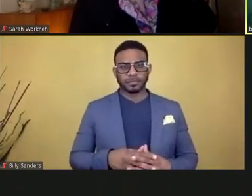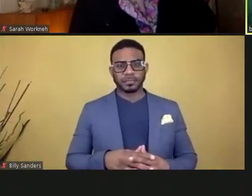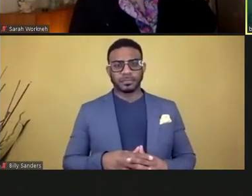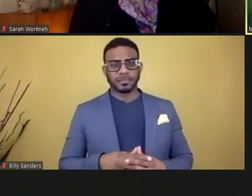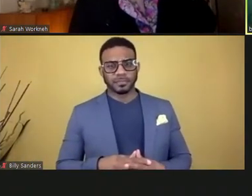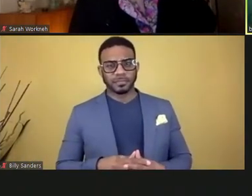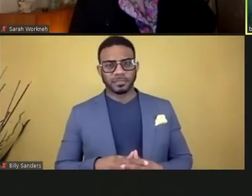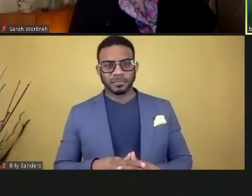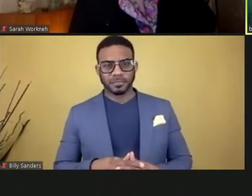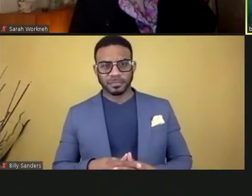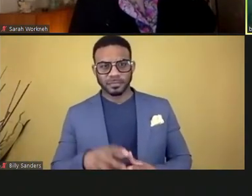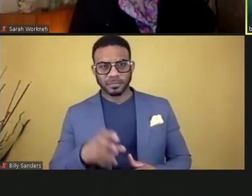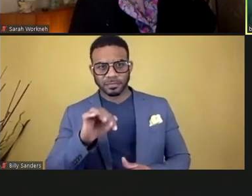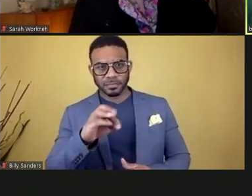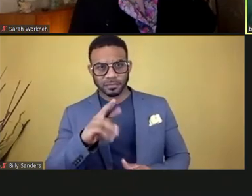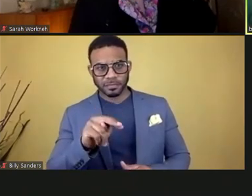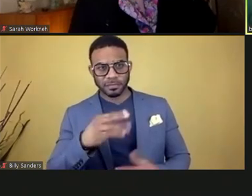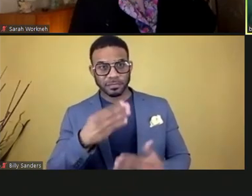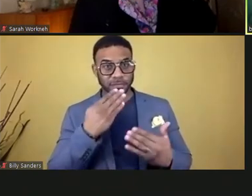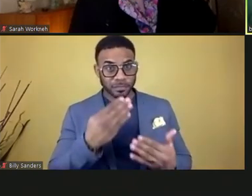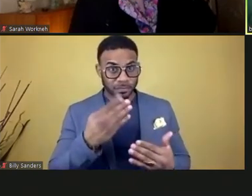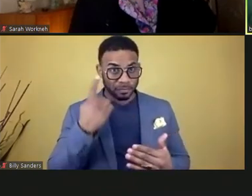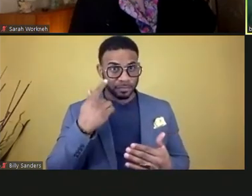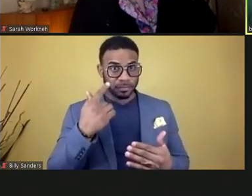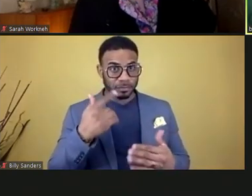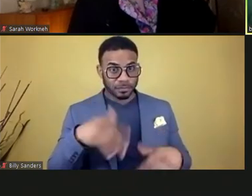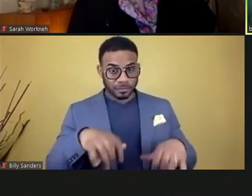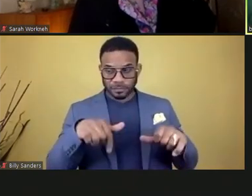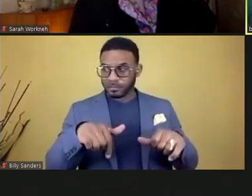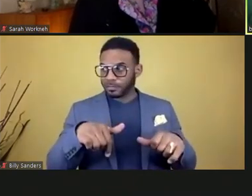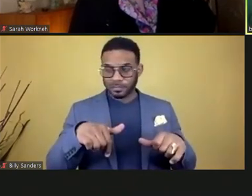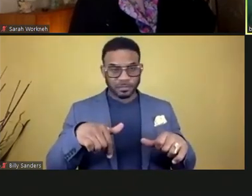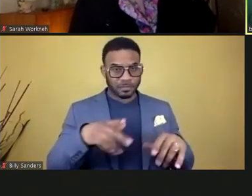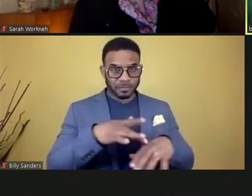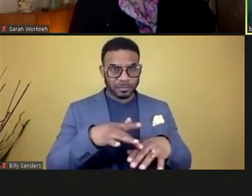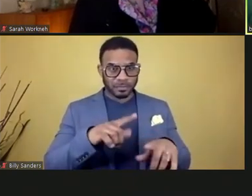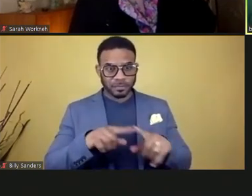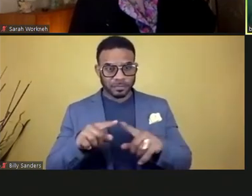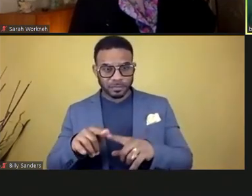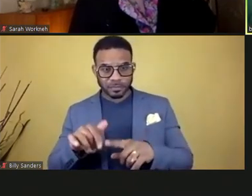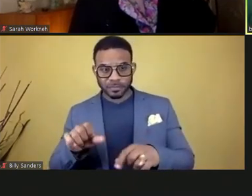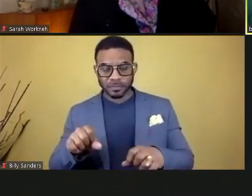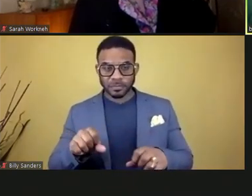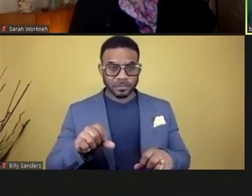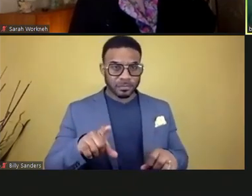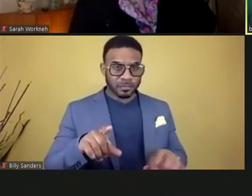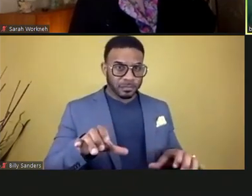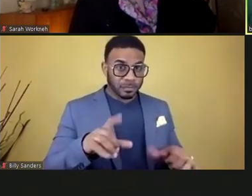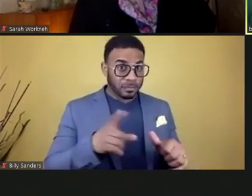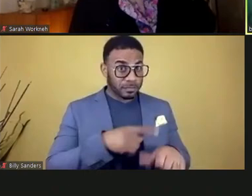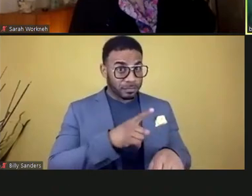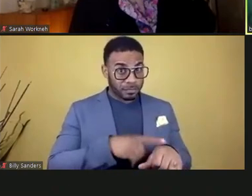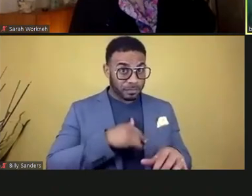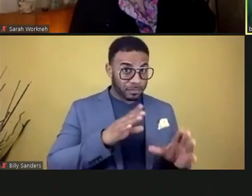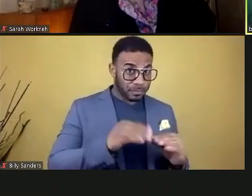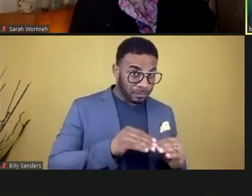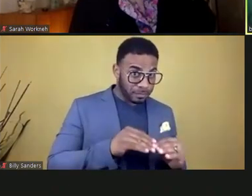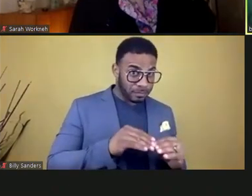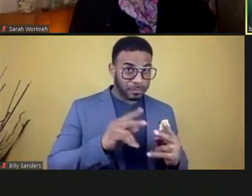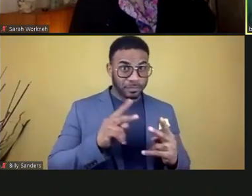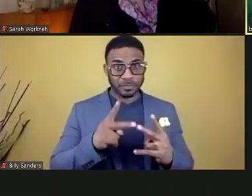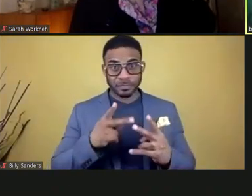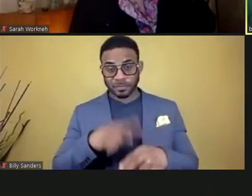And Carmen, thank you for holding this container as well as you did the first time we met and this